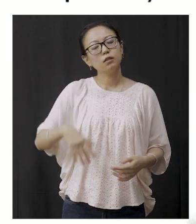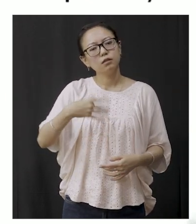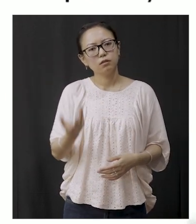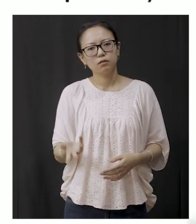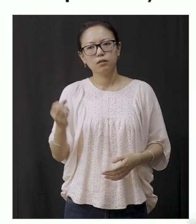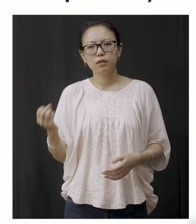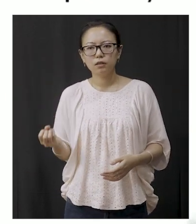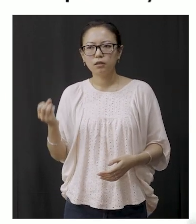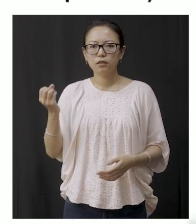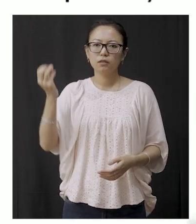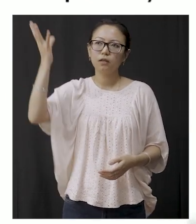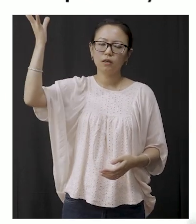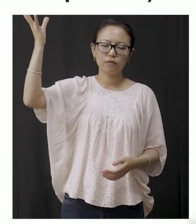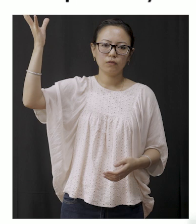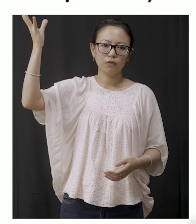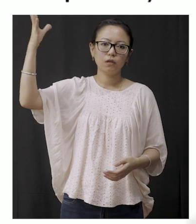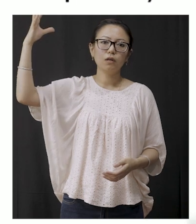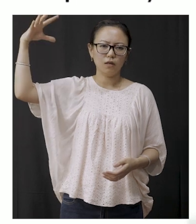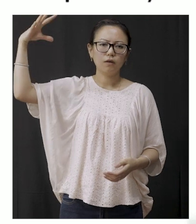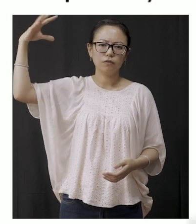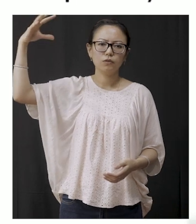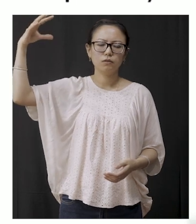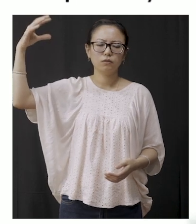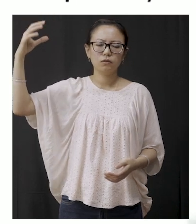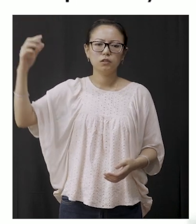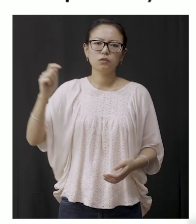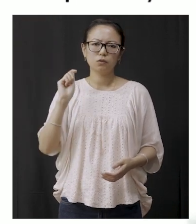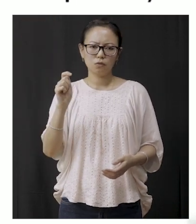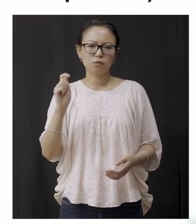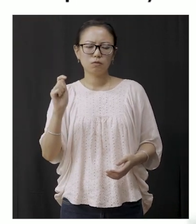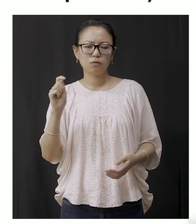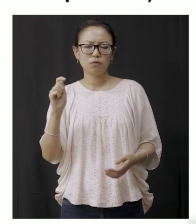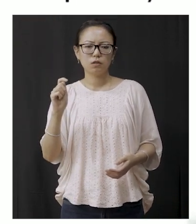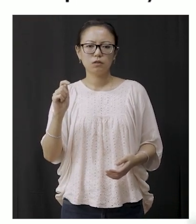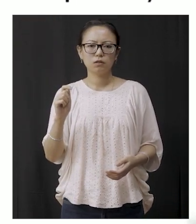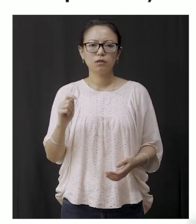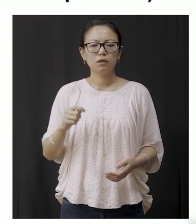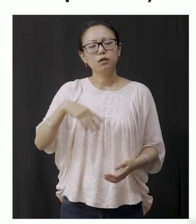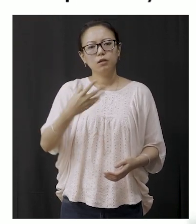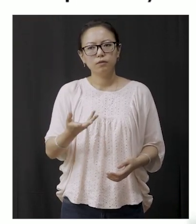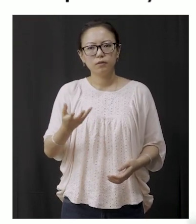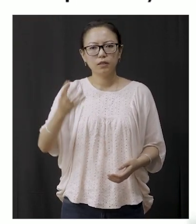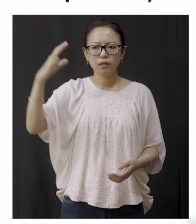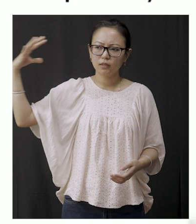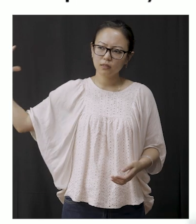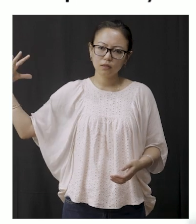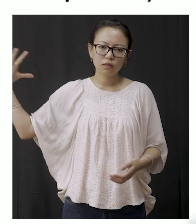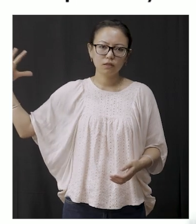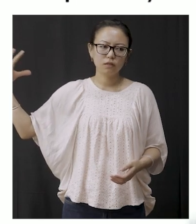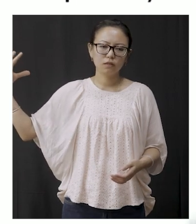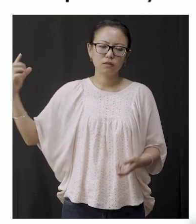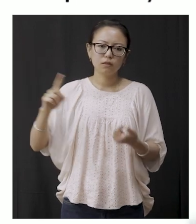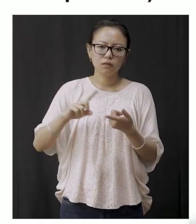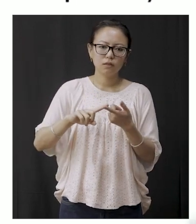lunch, we take rest, we do our works, and then comes the evening. That is the time when the sun is